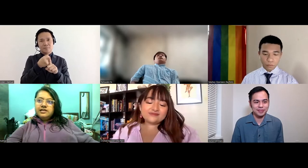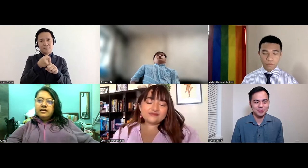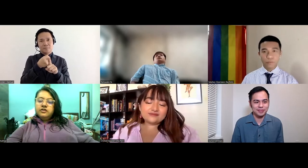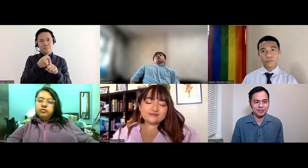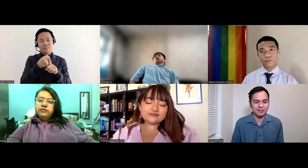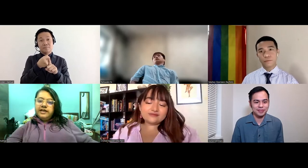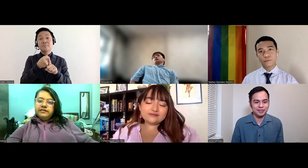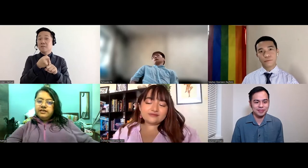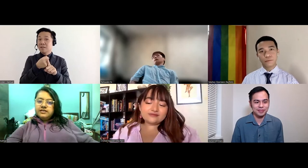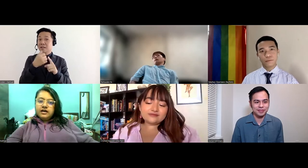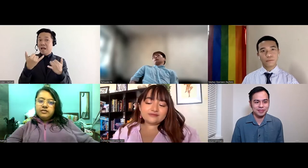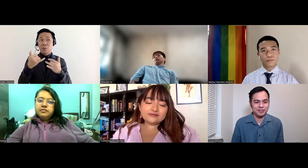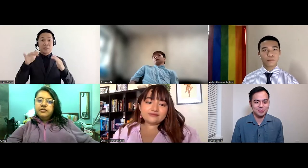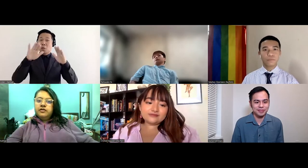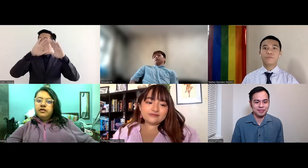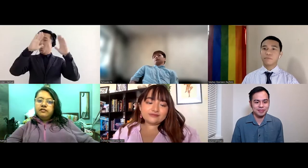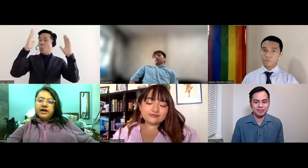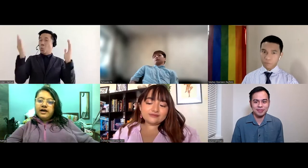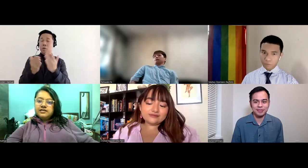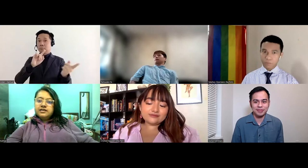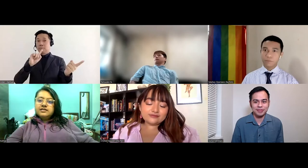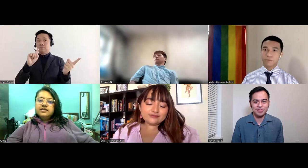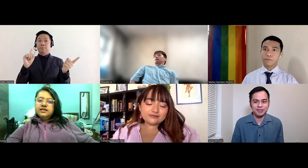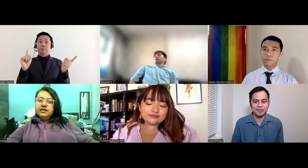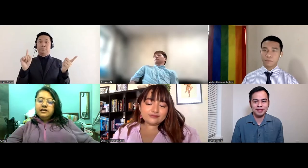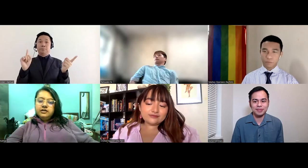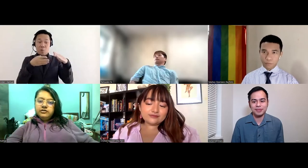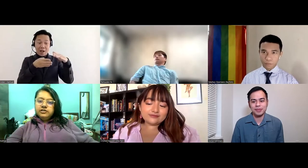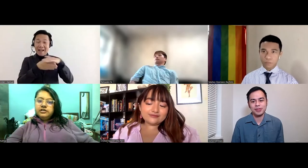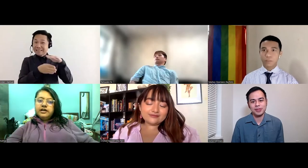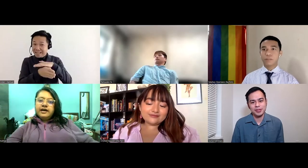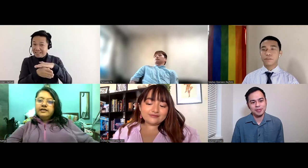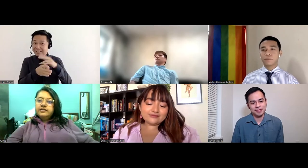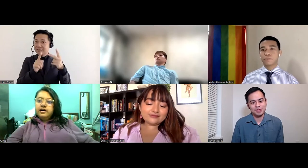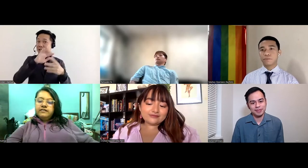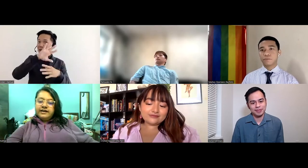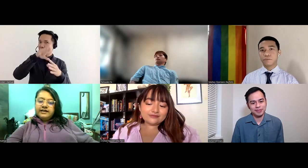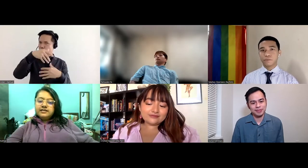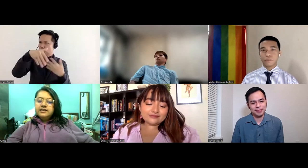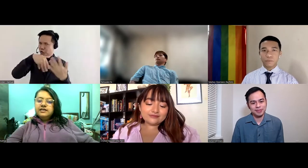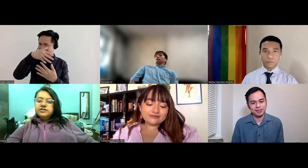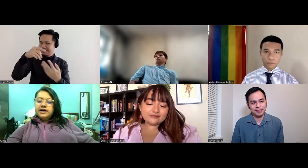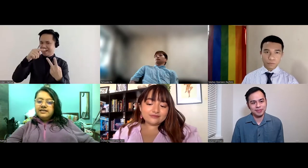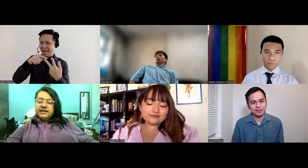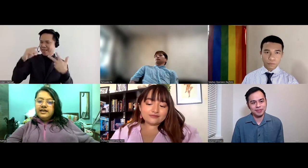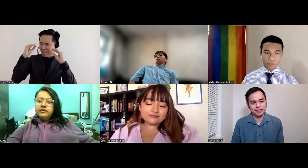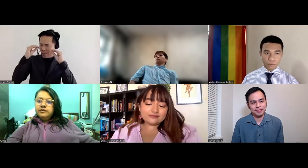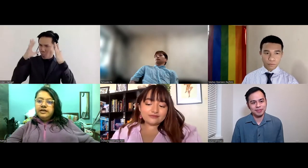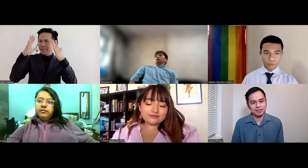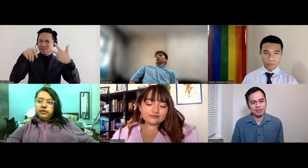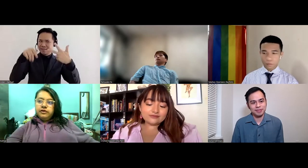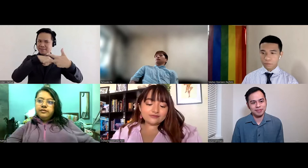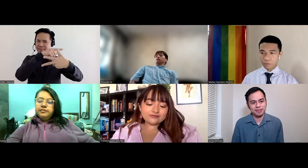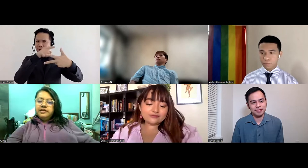it's like a global wave that has come up of access, inclusion and awareness. So I think there would